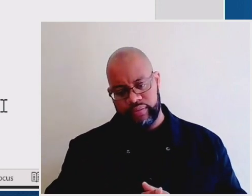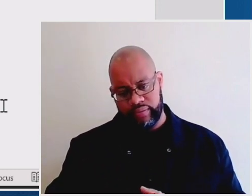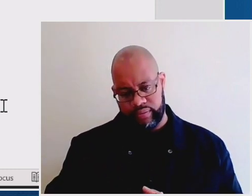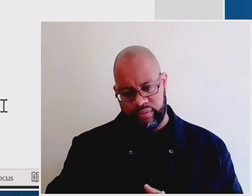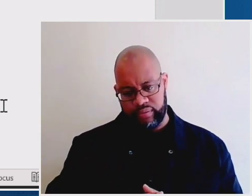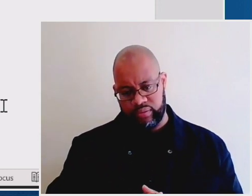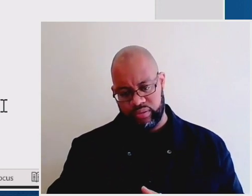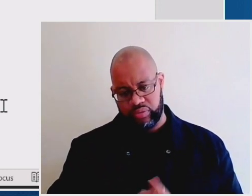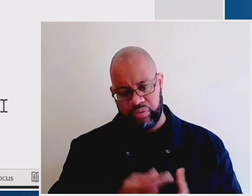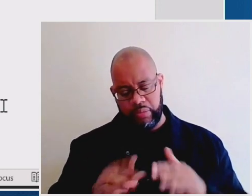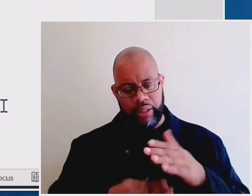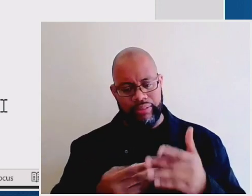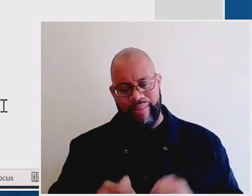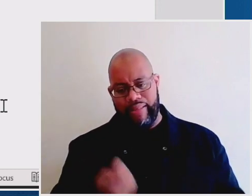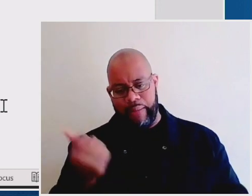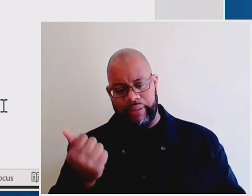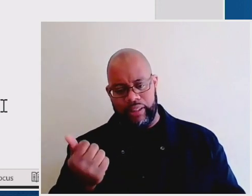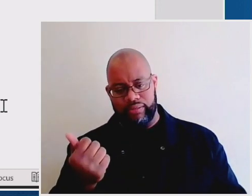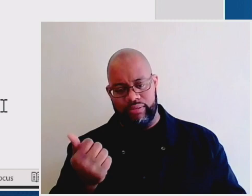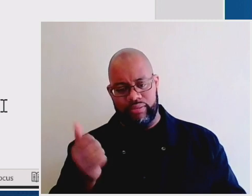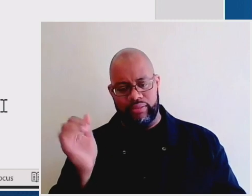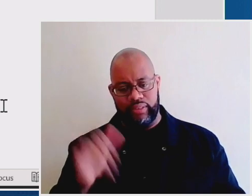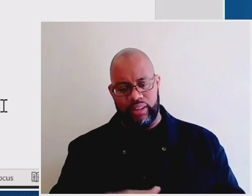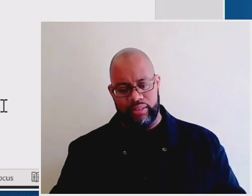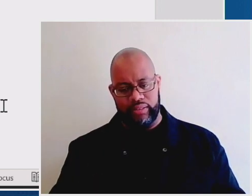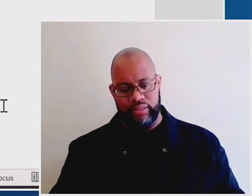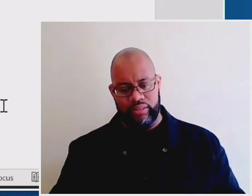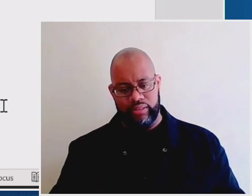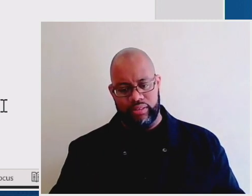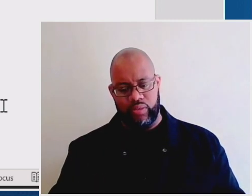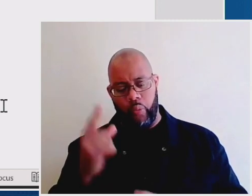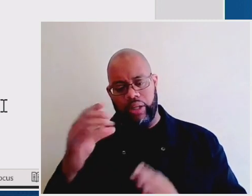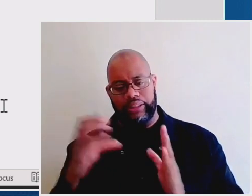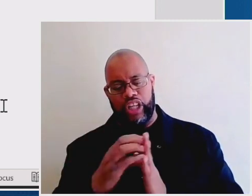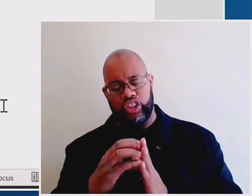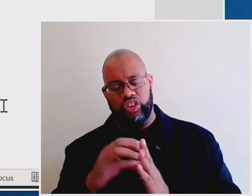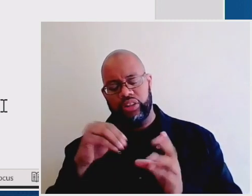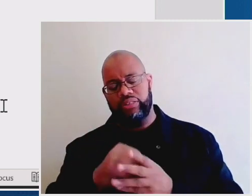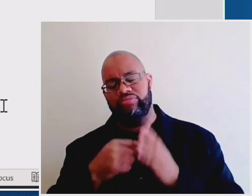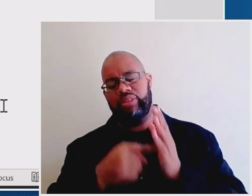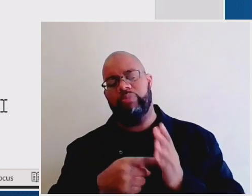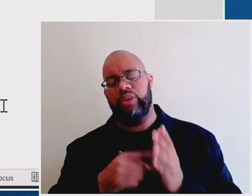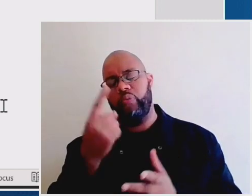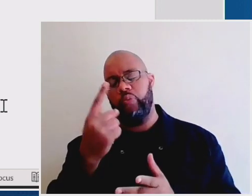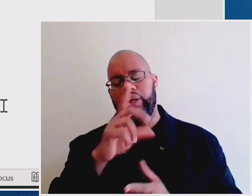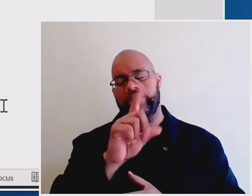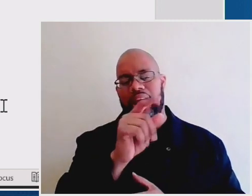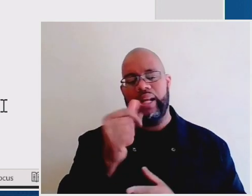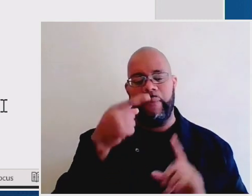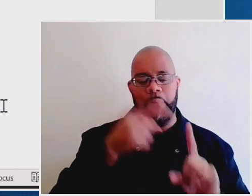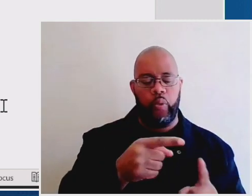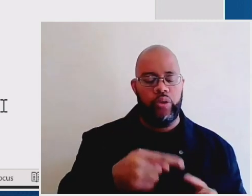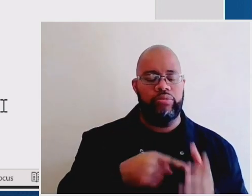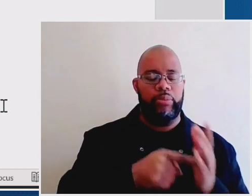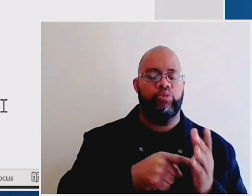basically eliminate this one section in demonstrating this one data point in demonstrating need.